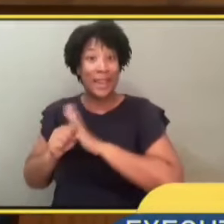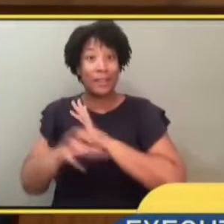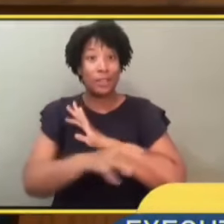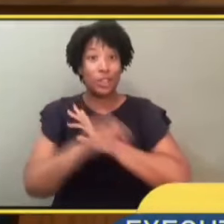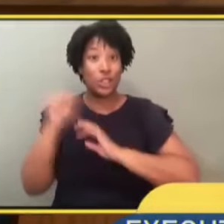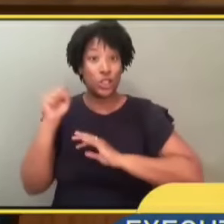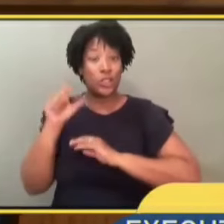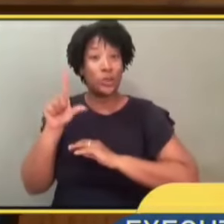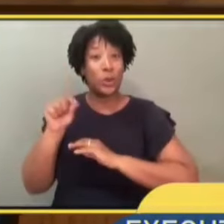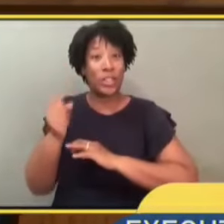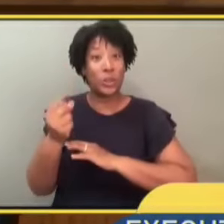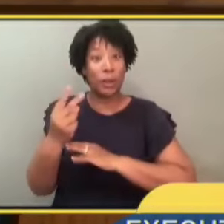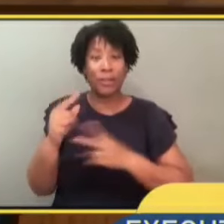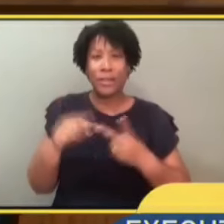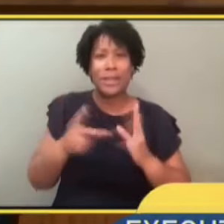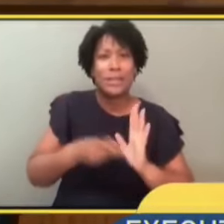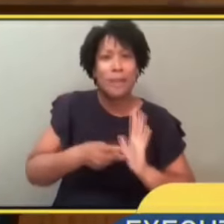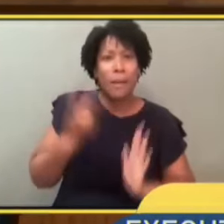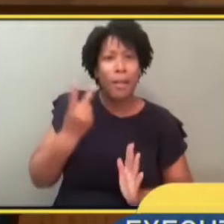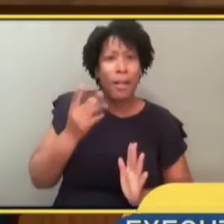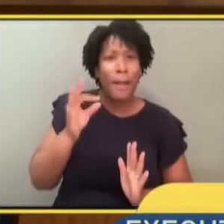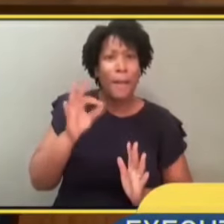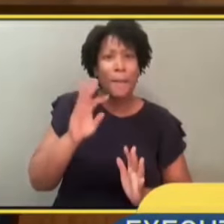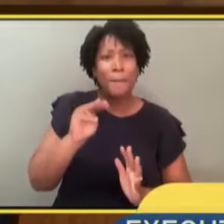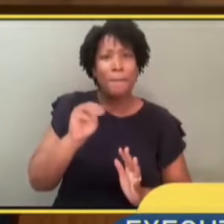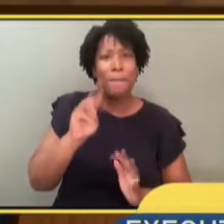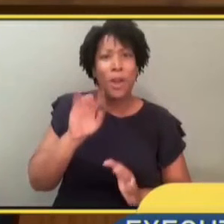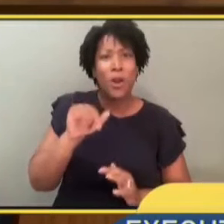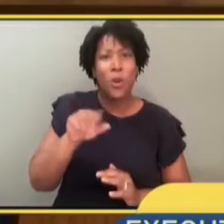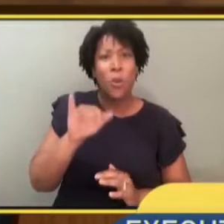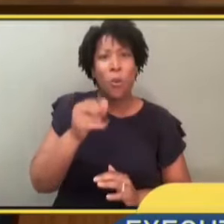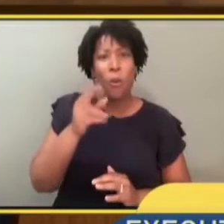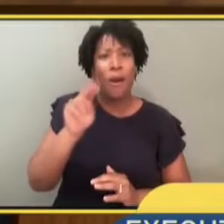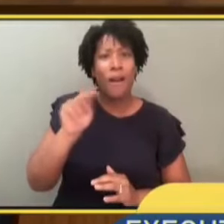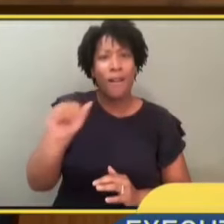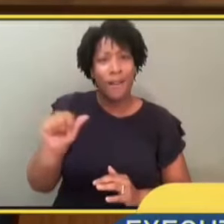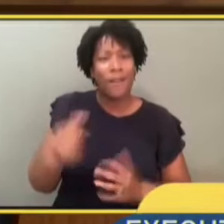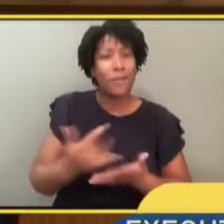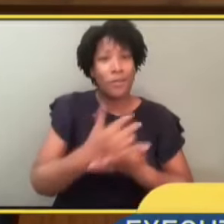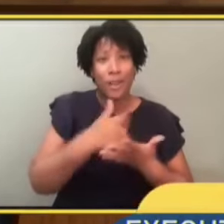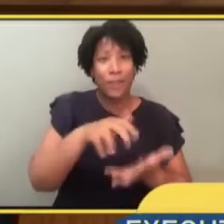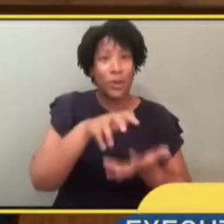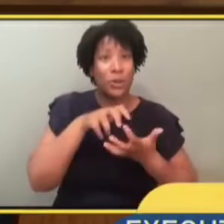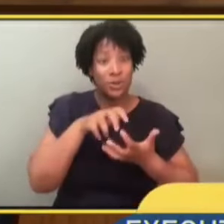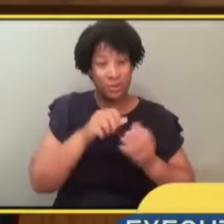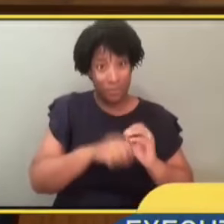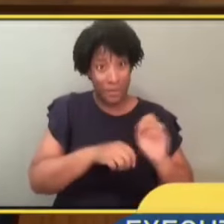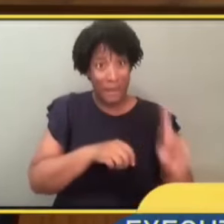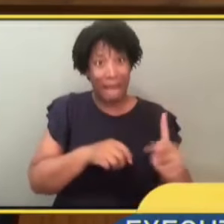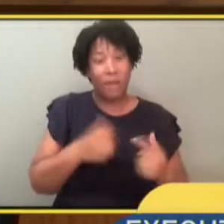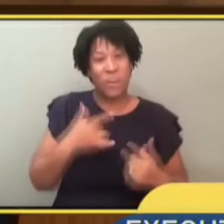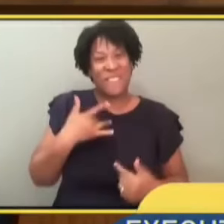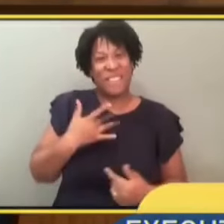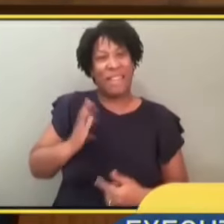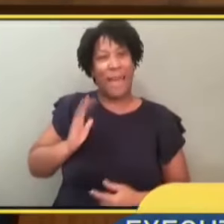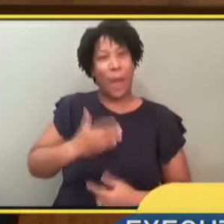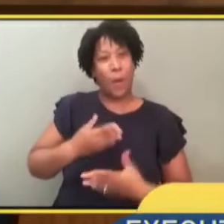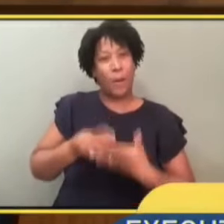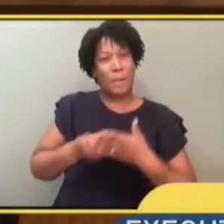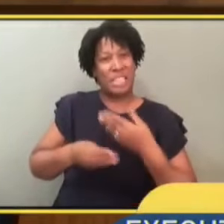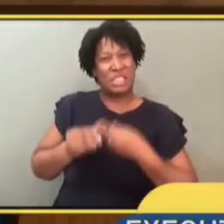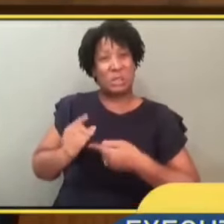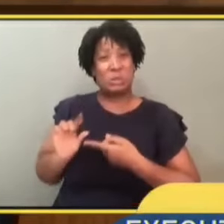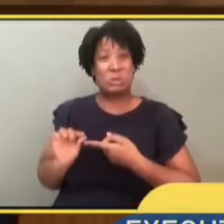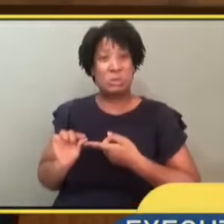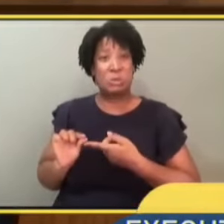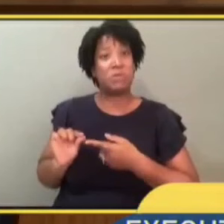doubling the marijuana revenue and returning that to government. We could feel a little pinch here in our budget to do a lot of good for